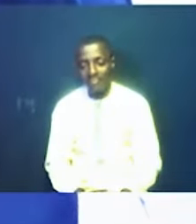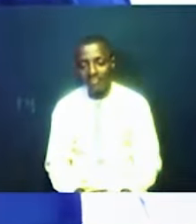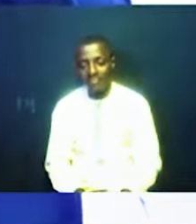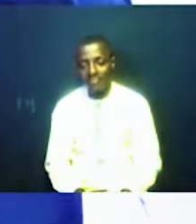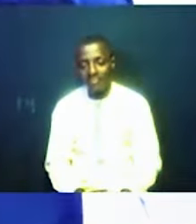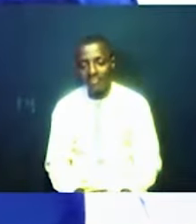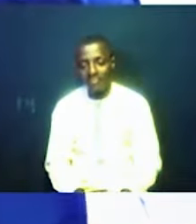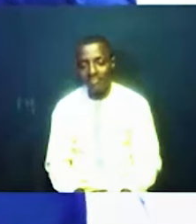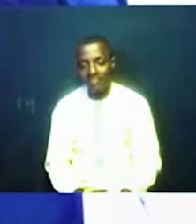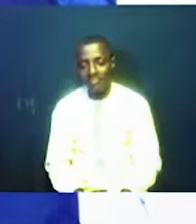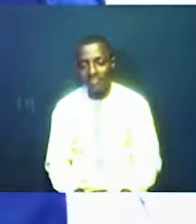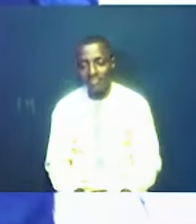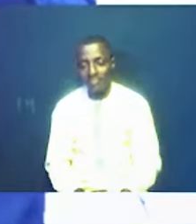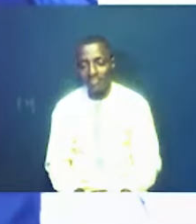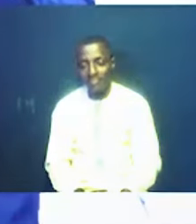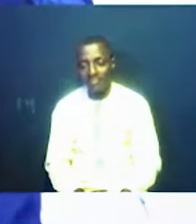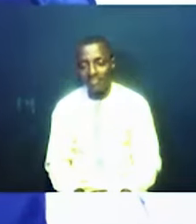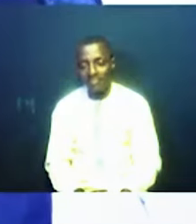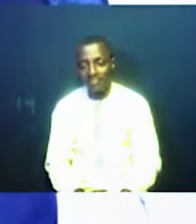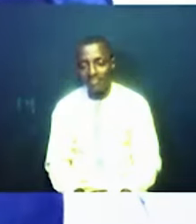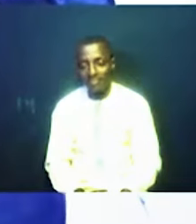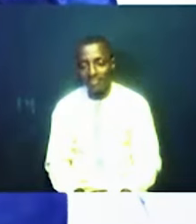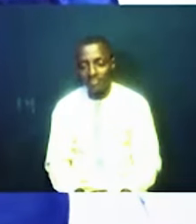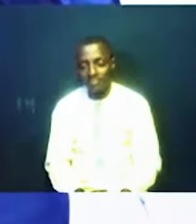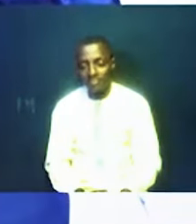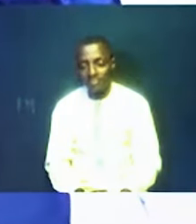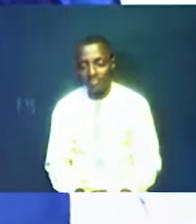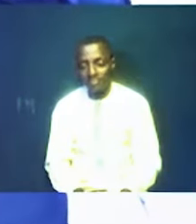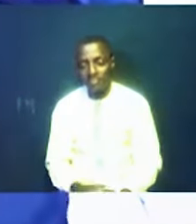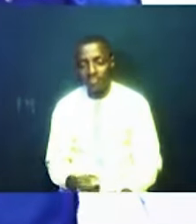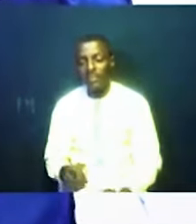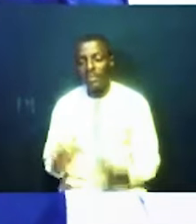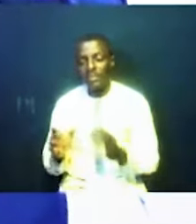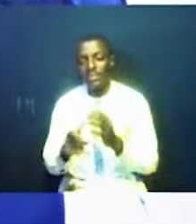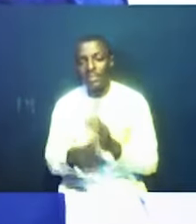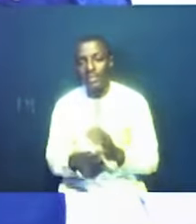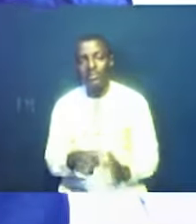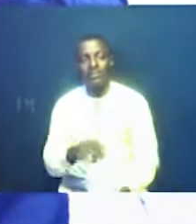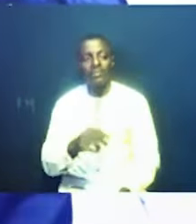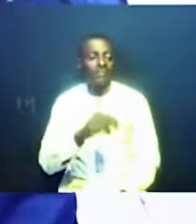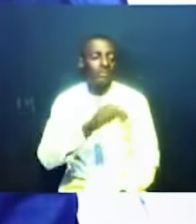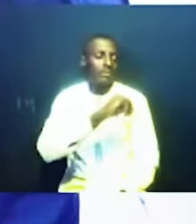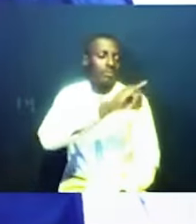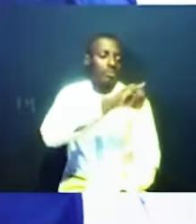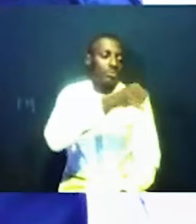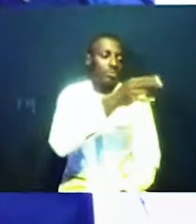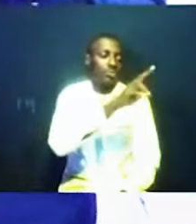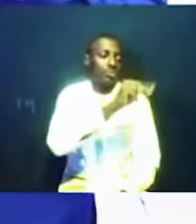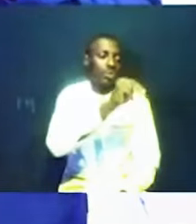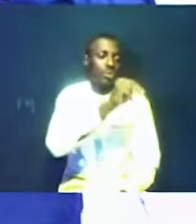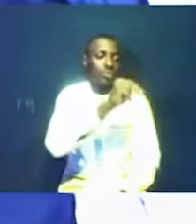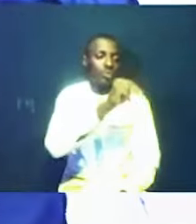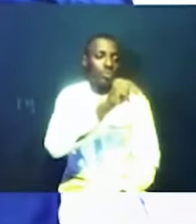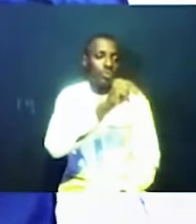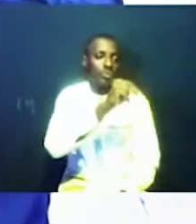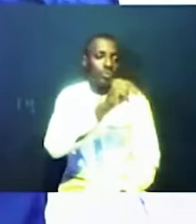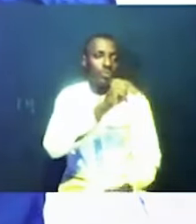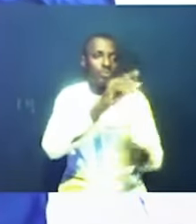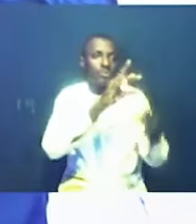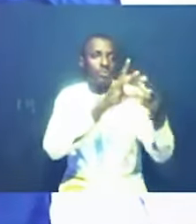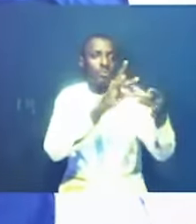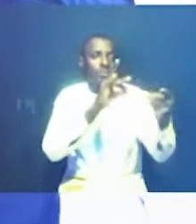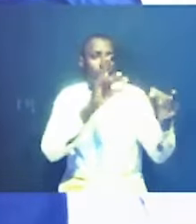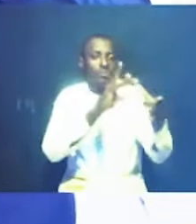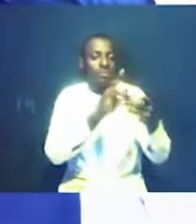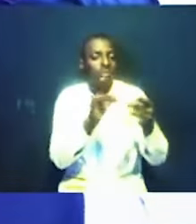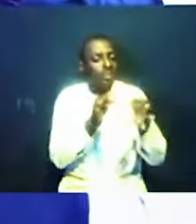nyina ansei. And then John interpreted what he said. Na Yohane or the way enchiremu eba. He did not say this on